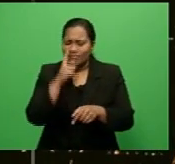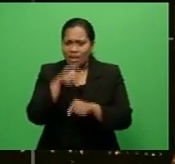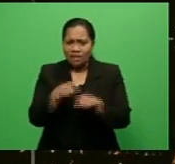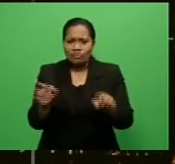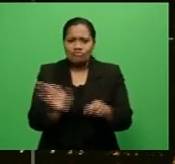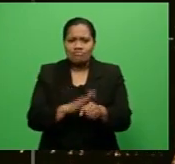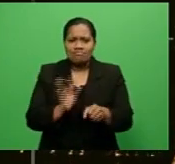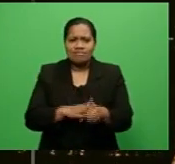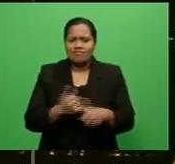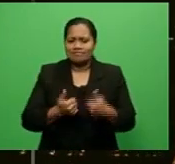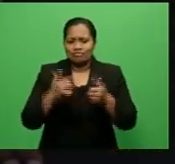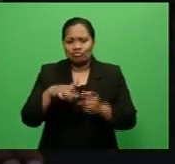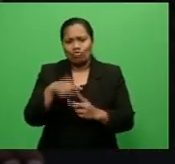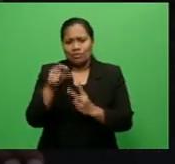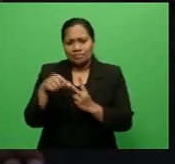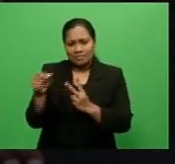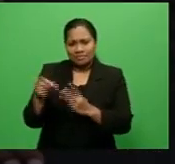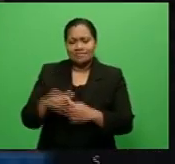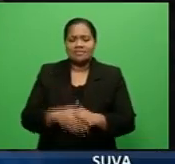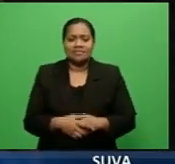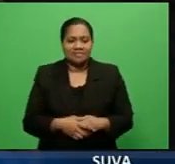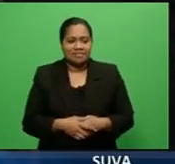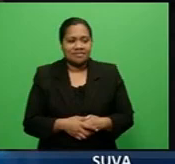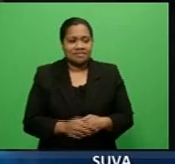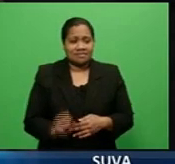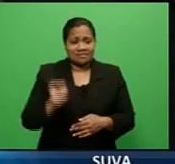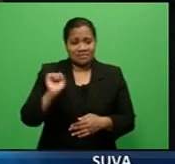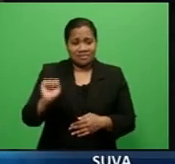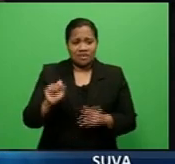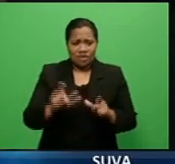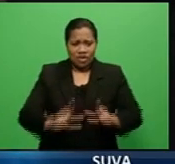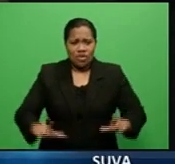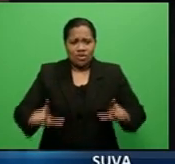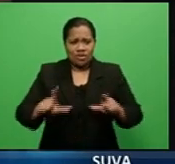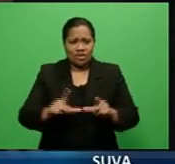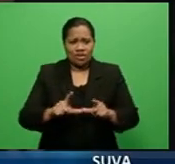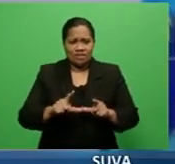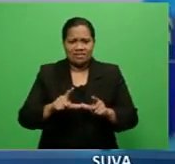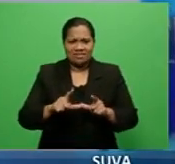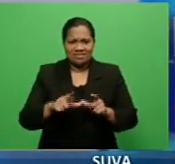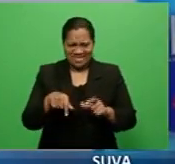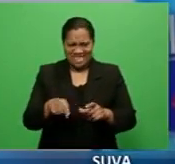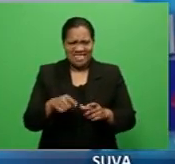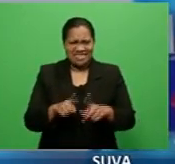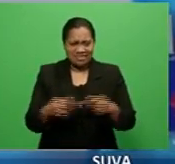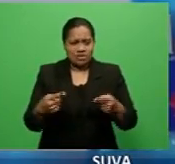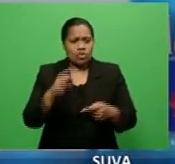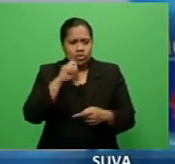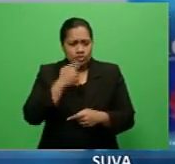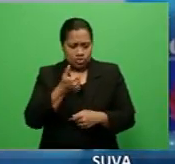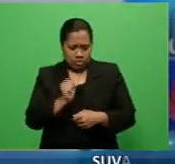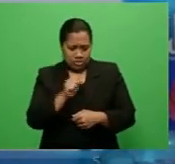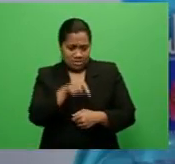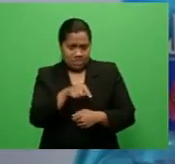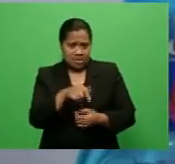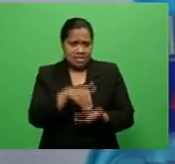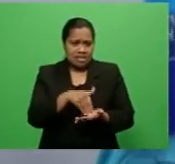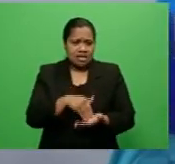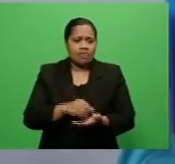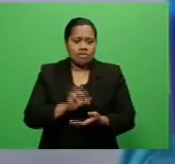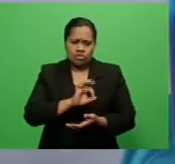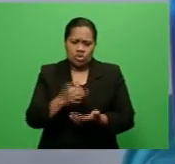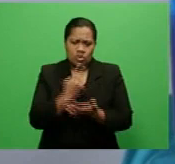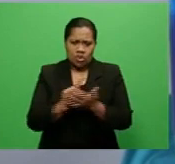Nanunga reports. His local natural ingredients will be used by the centre to not only cure illnesses but will